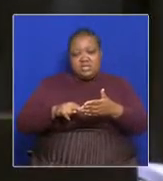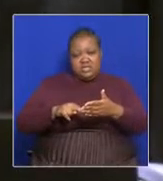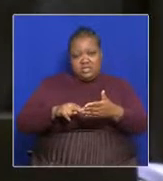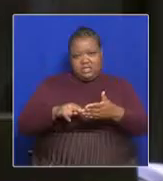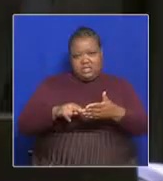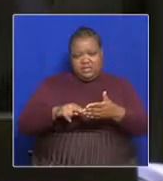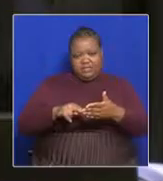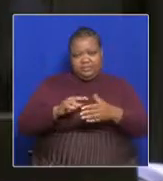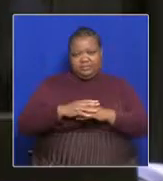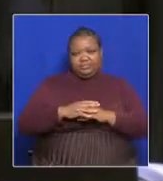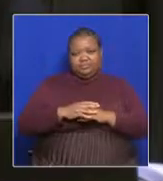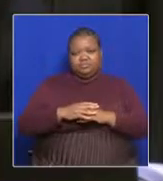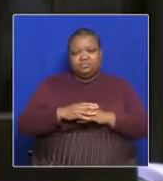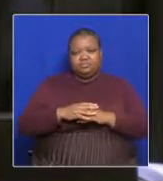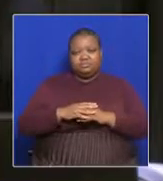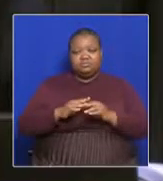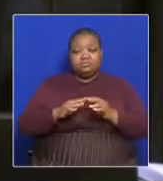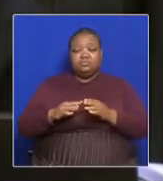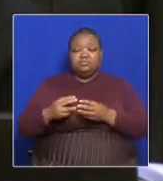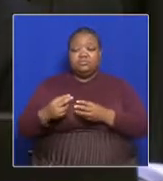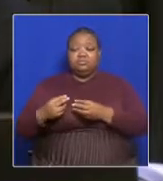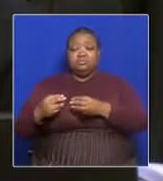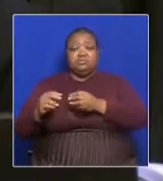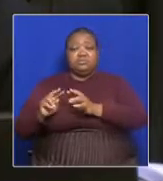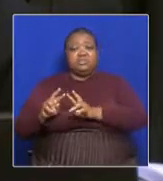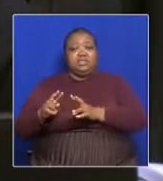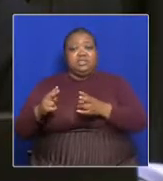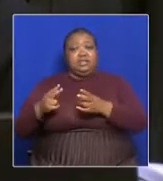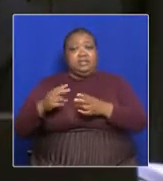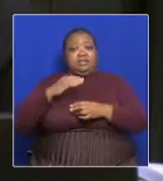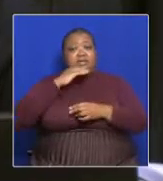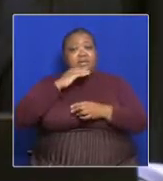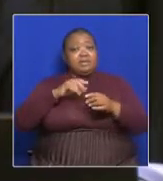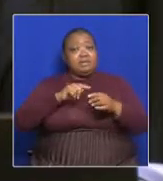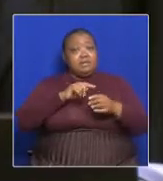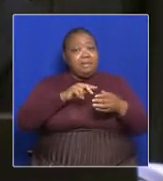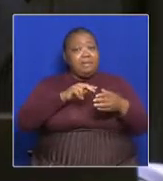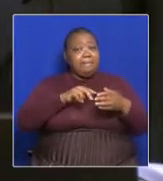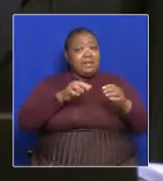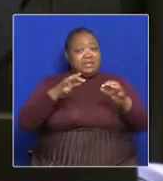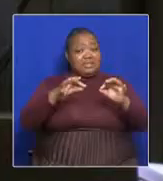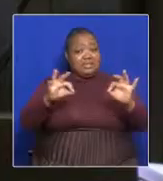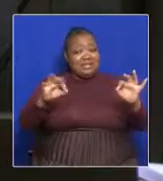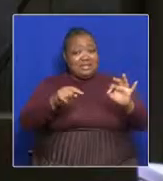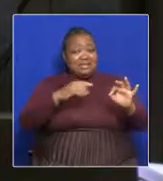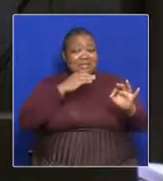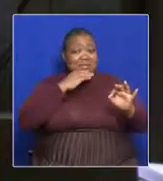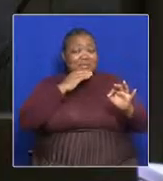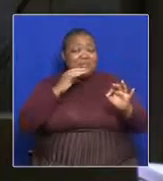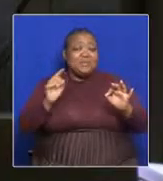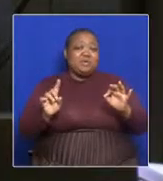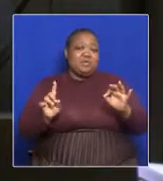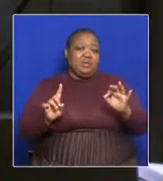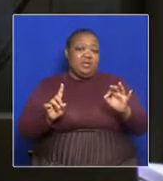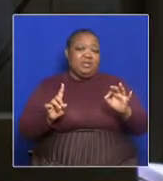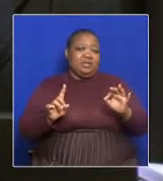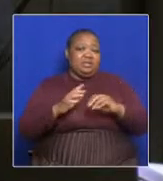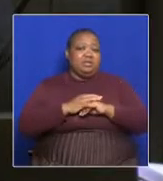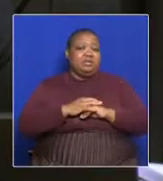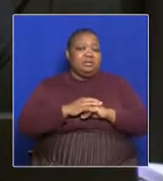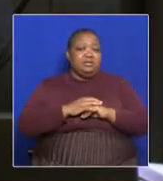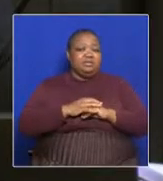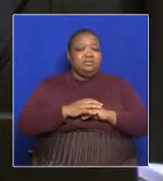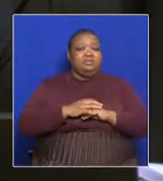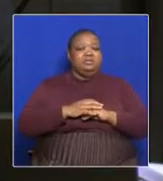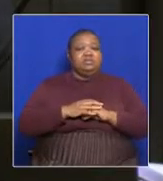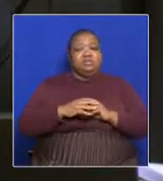something different, the only meaning of your sentence is Governor and